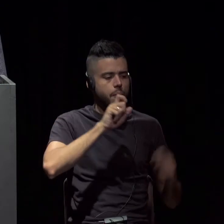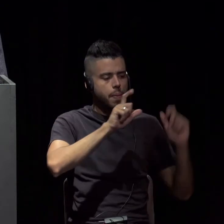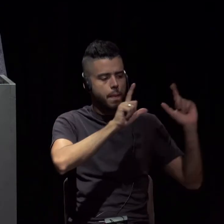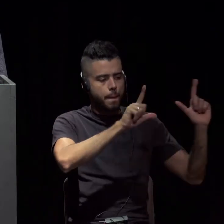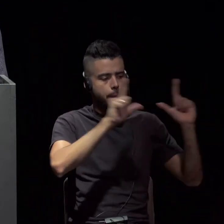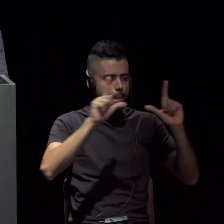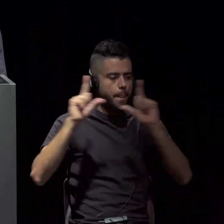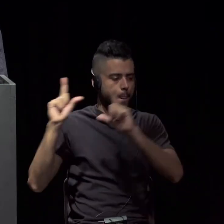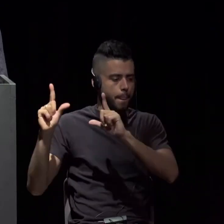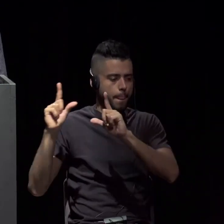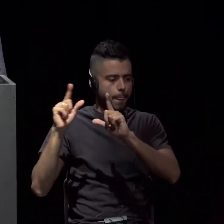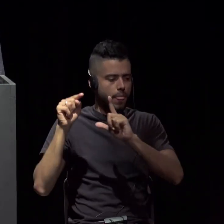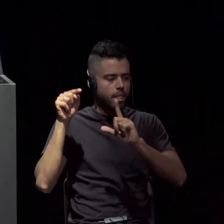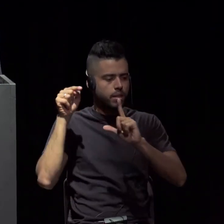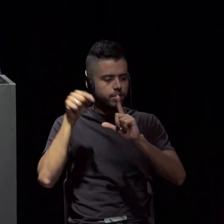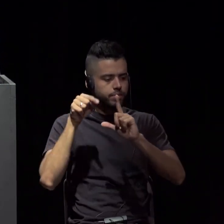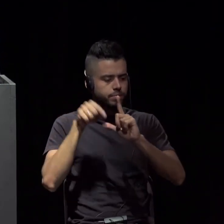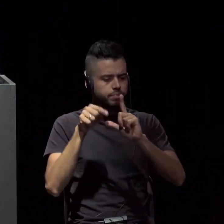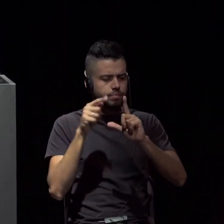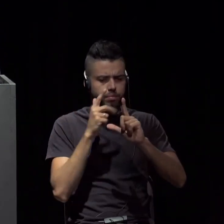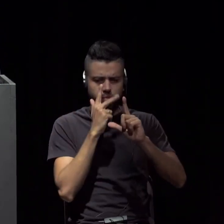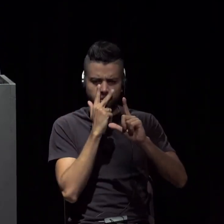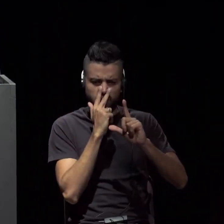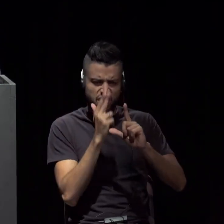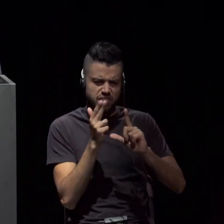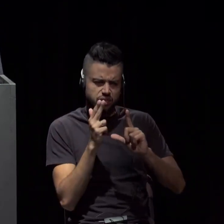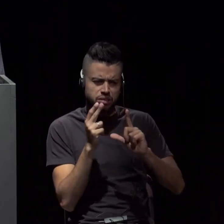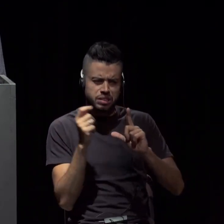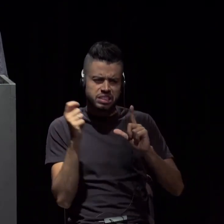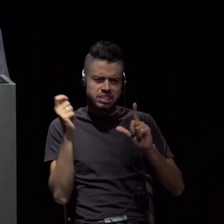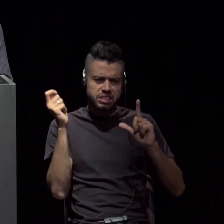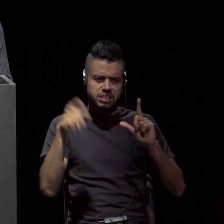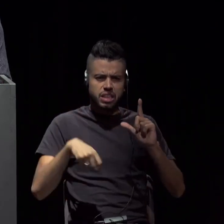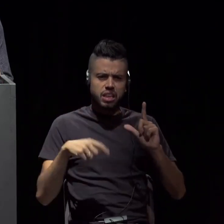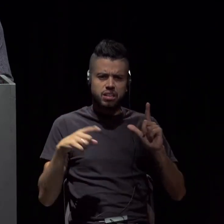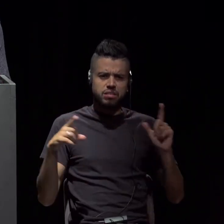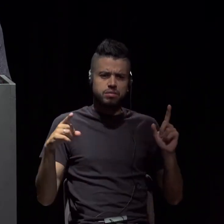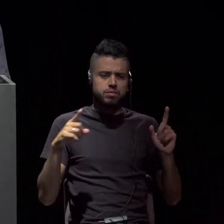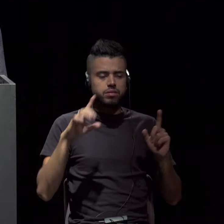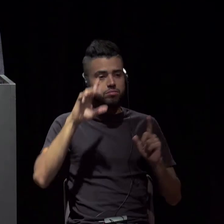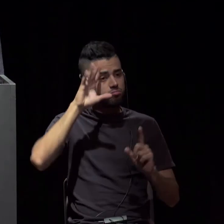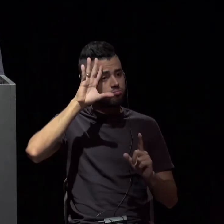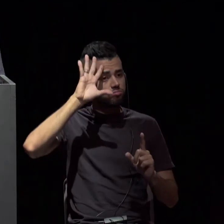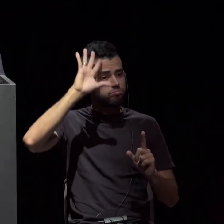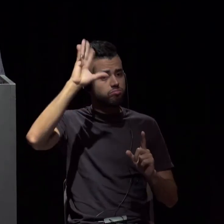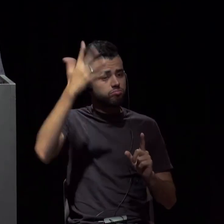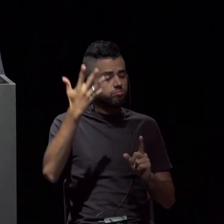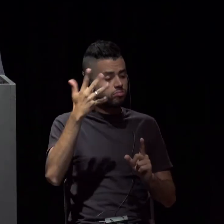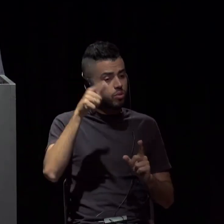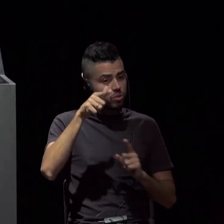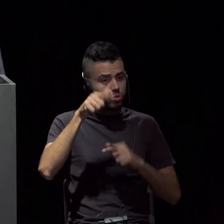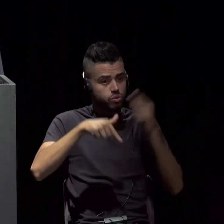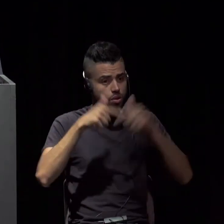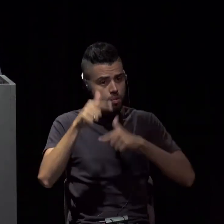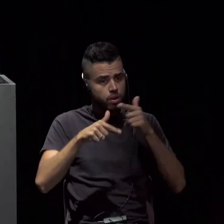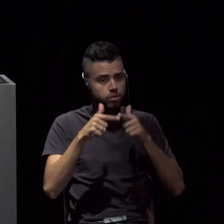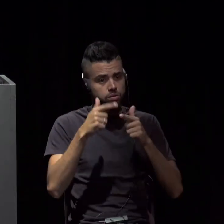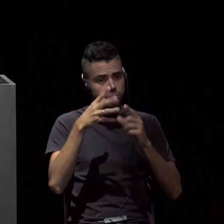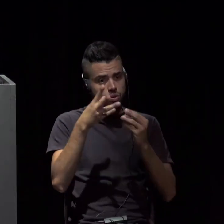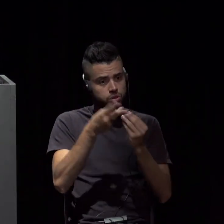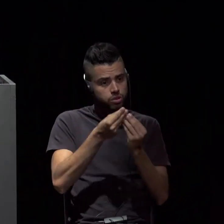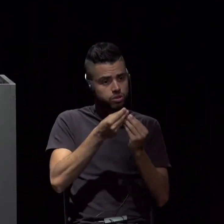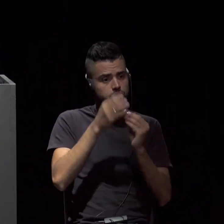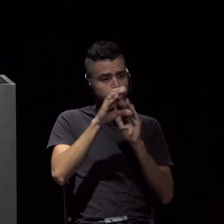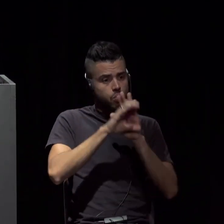Or could we simply and conveniently conclude that they are the work of a conceptual artist, in which case the idea is